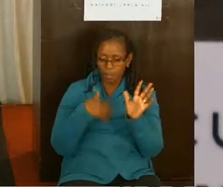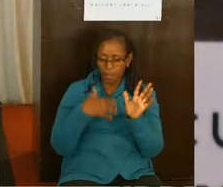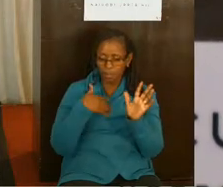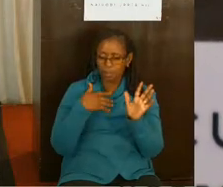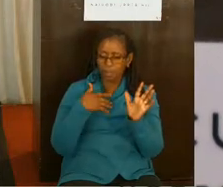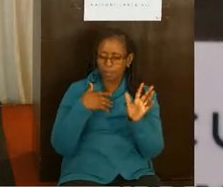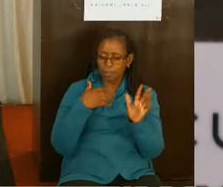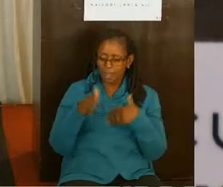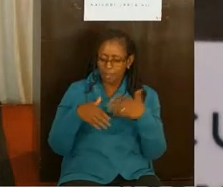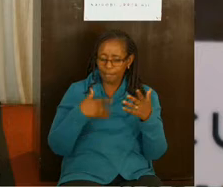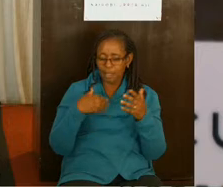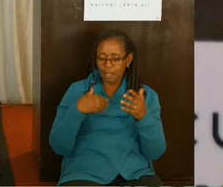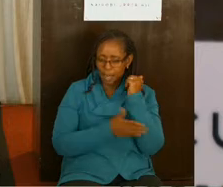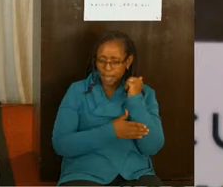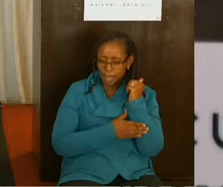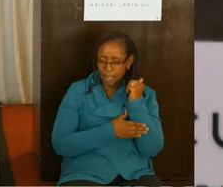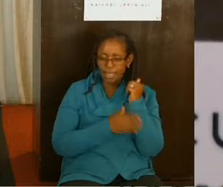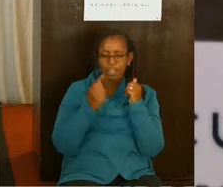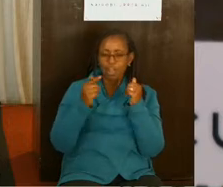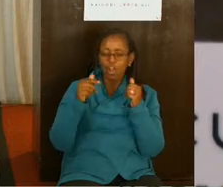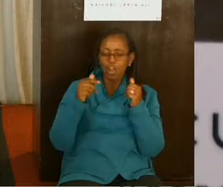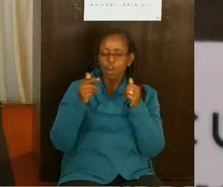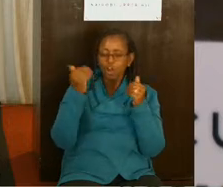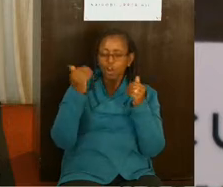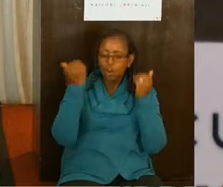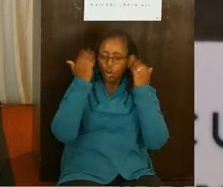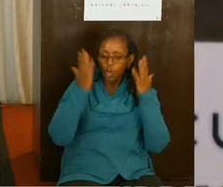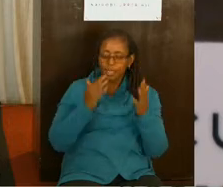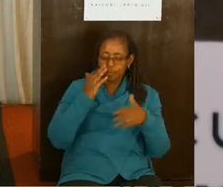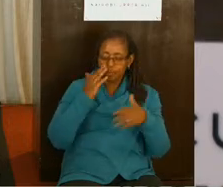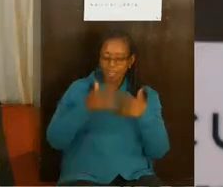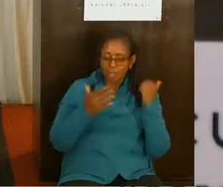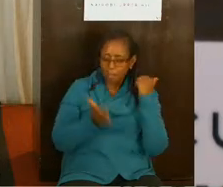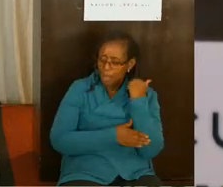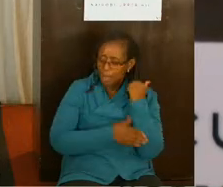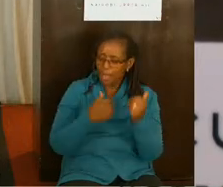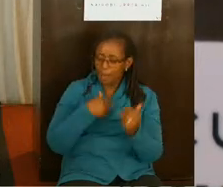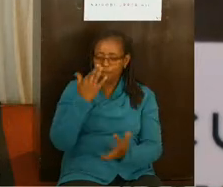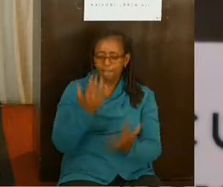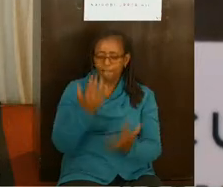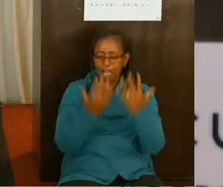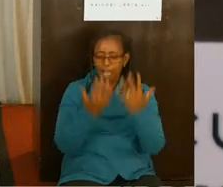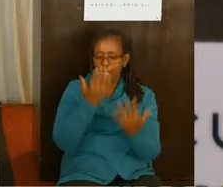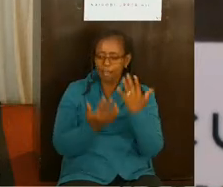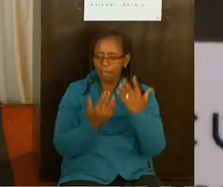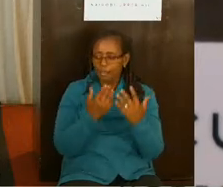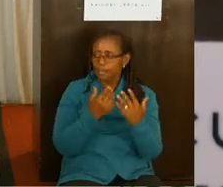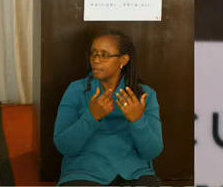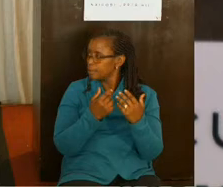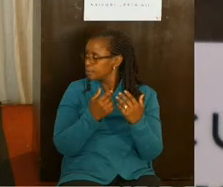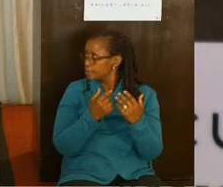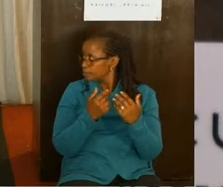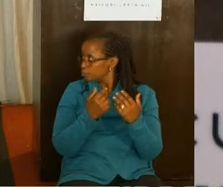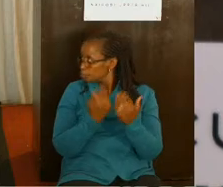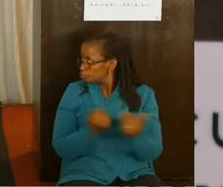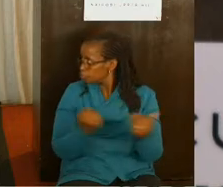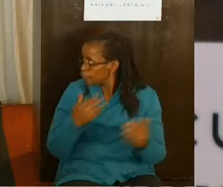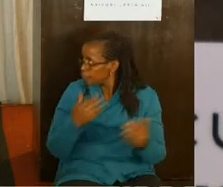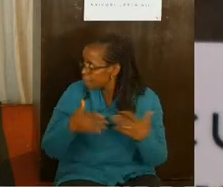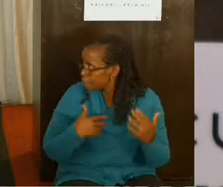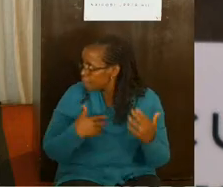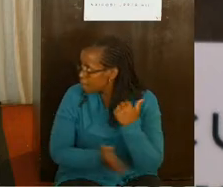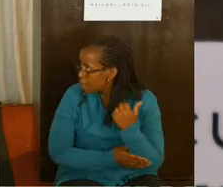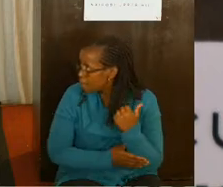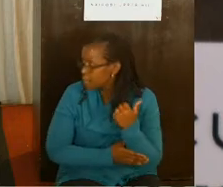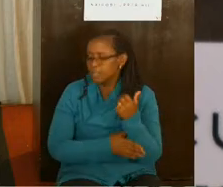our lawyers legal fraternity behaving badly and the fire children behaving badly and